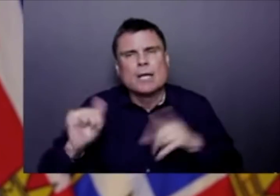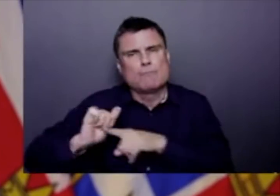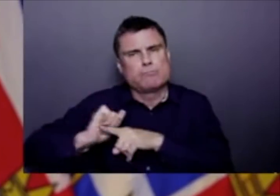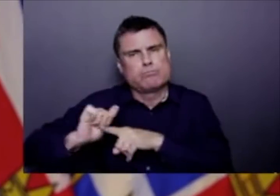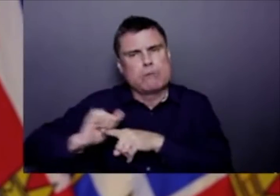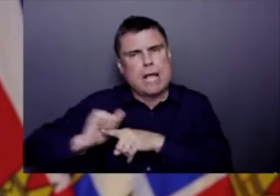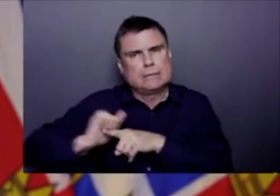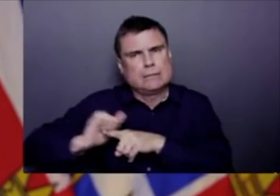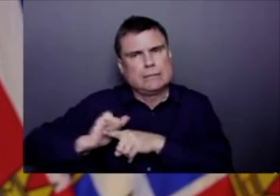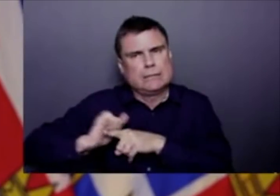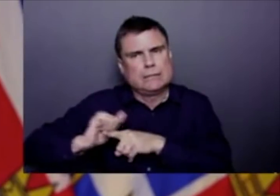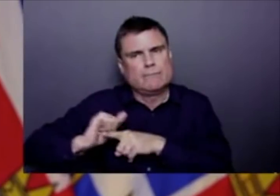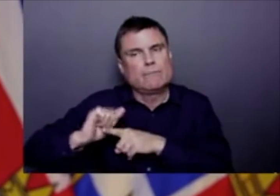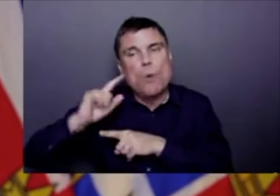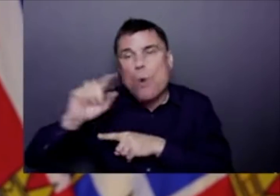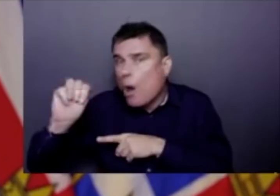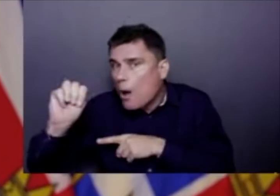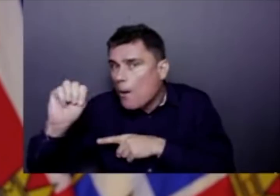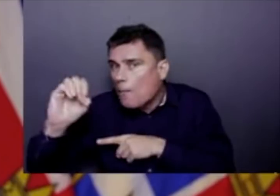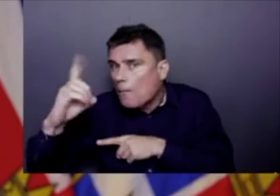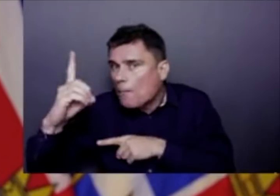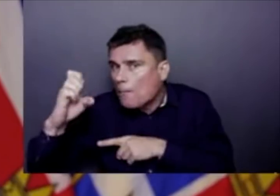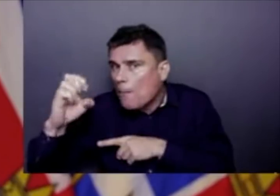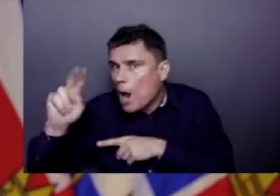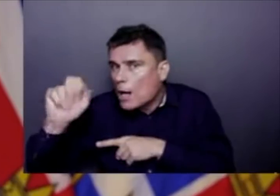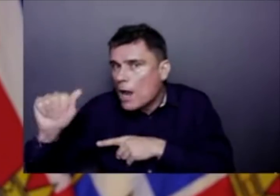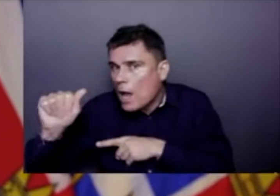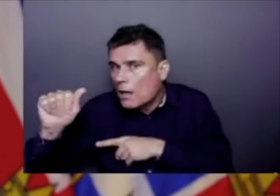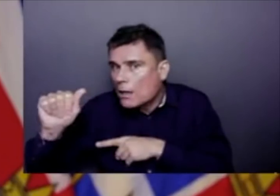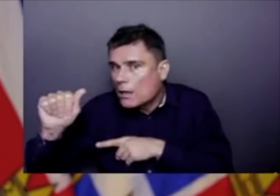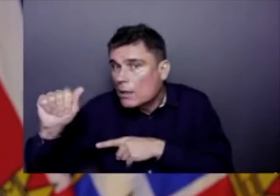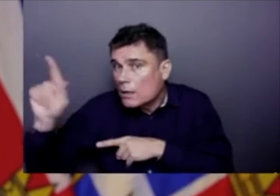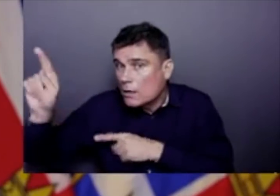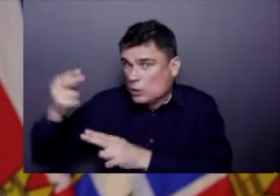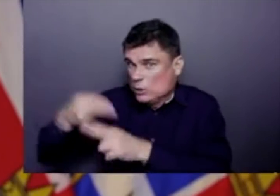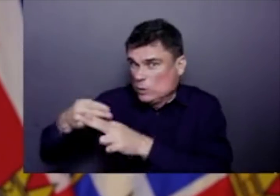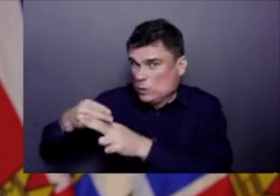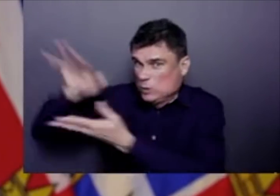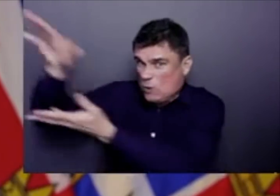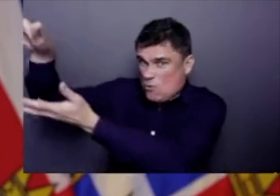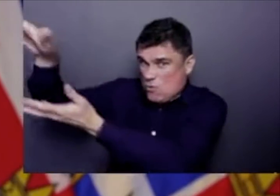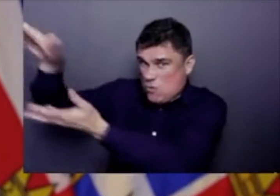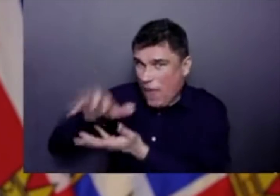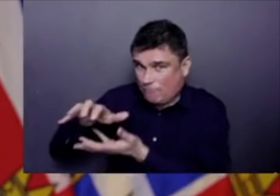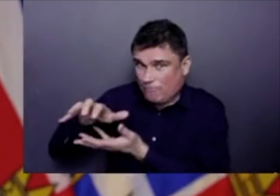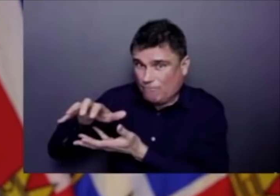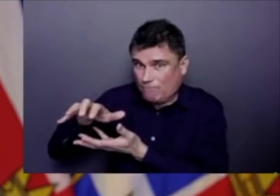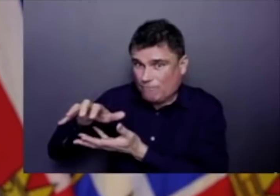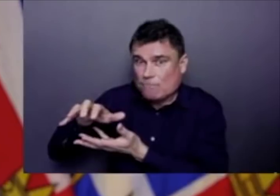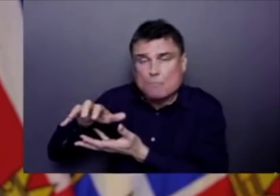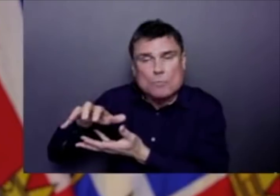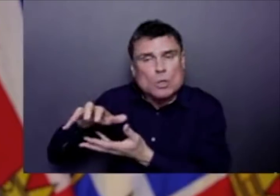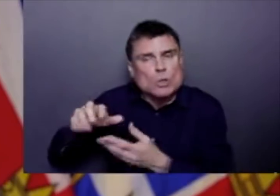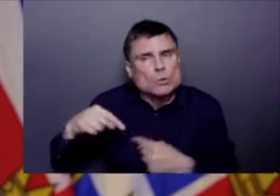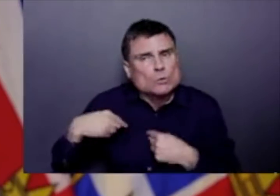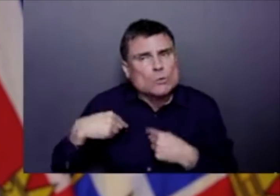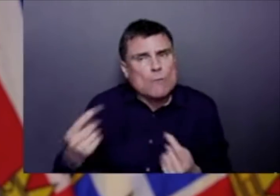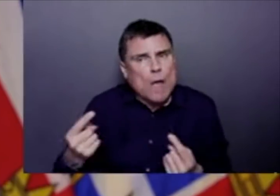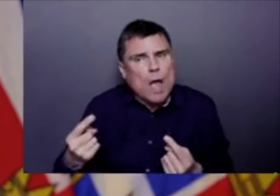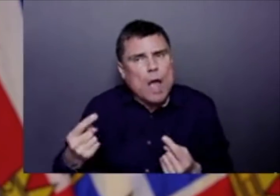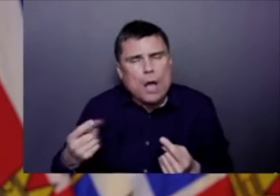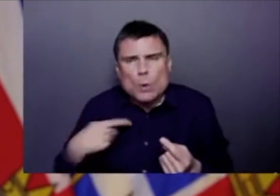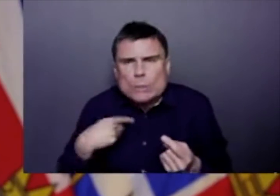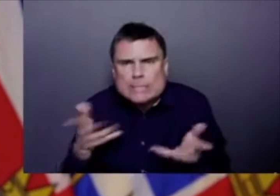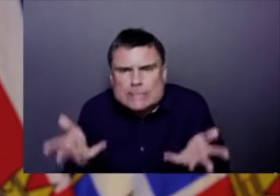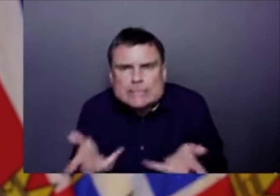vaccine, and so a lot of the time over this weekend was to build up the people, the training, and people to be able to safely do it and to